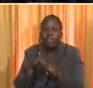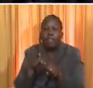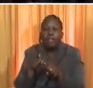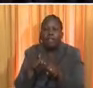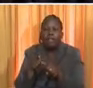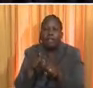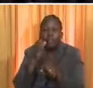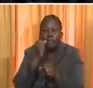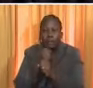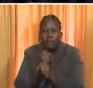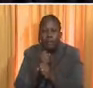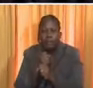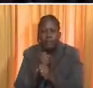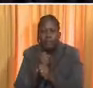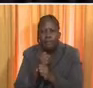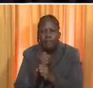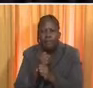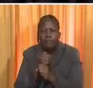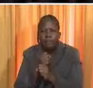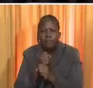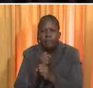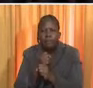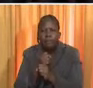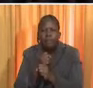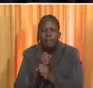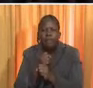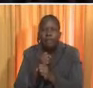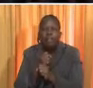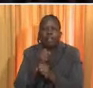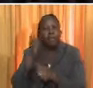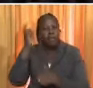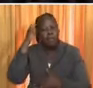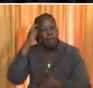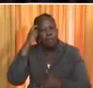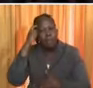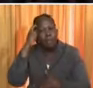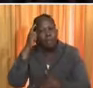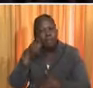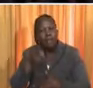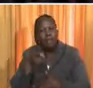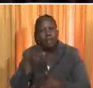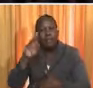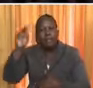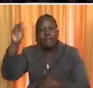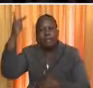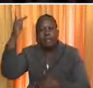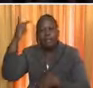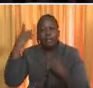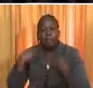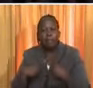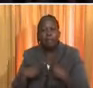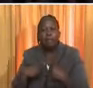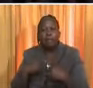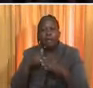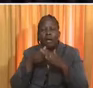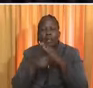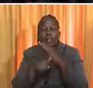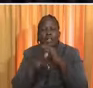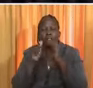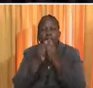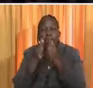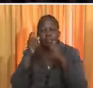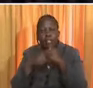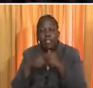multi-stage design of Chapter 16. You remember the Ouko Kenya Bill of 2016, Punguza